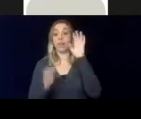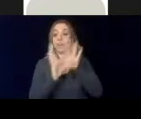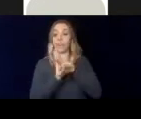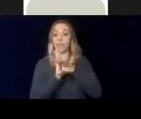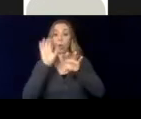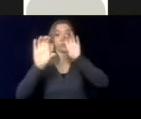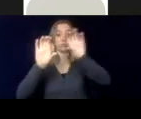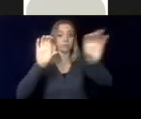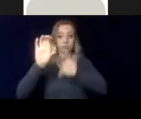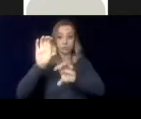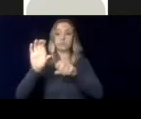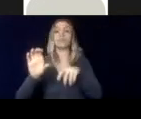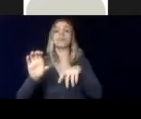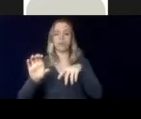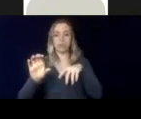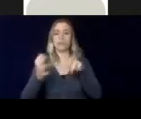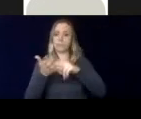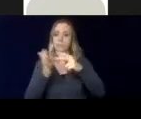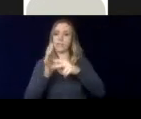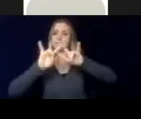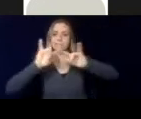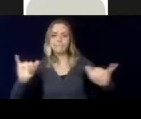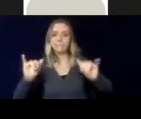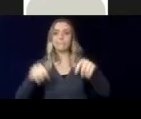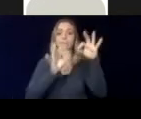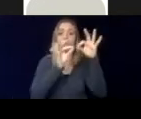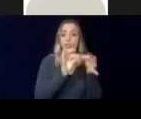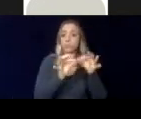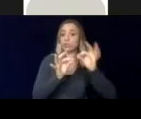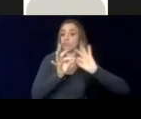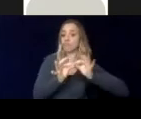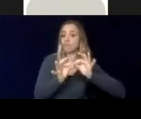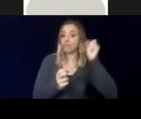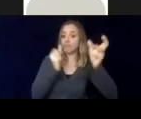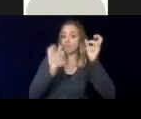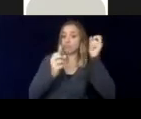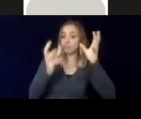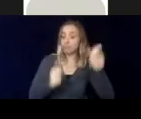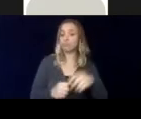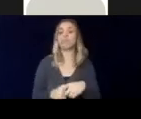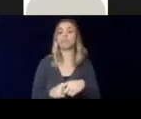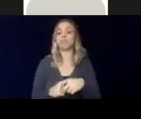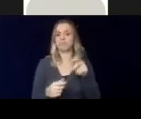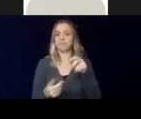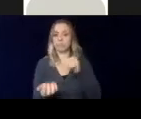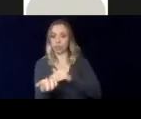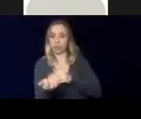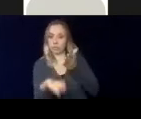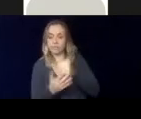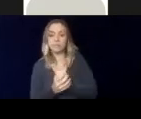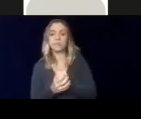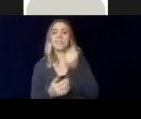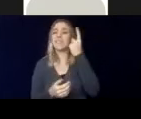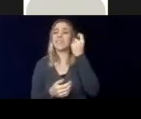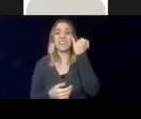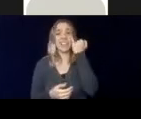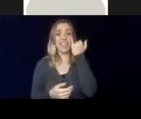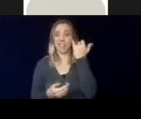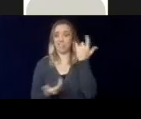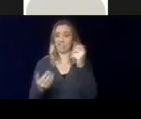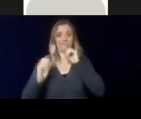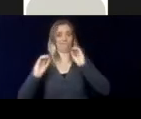allow simultaneous addition of interpreters in this visit. And if it's not done, what ends up happening is that a lot of